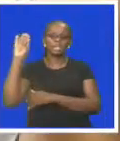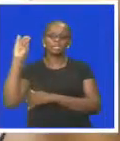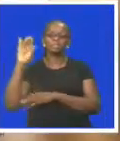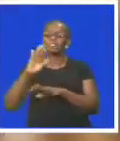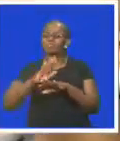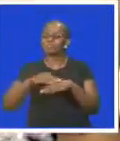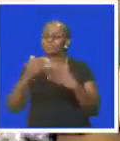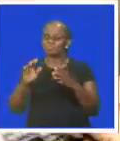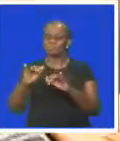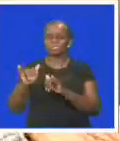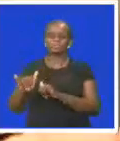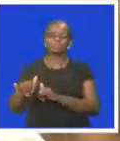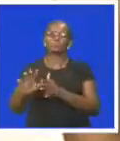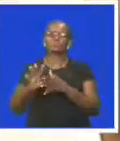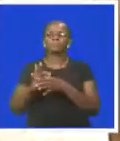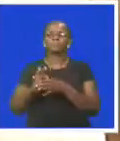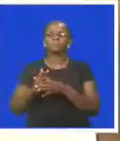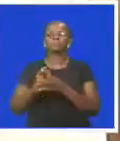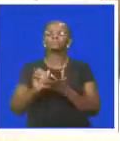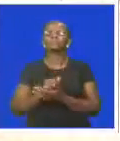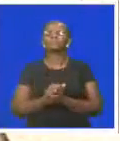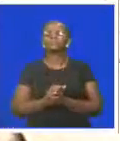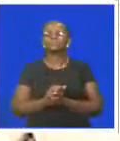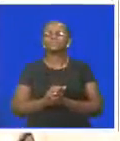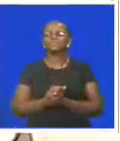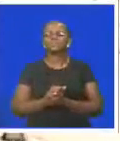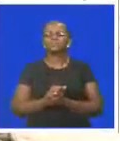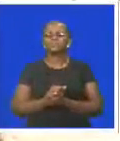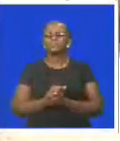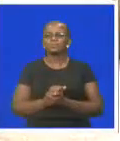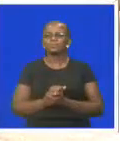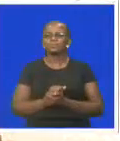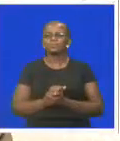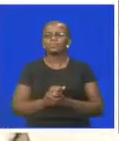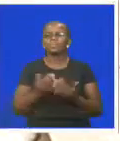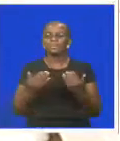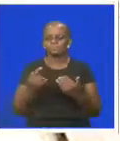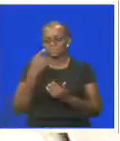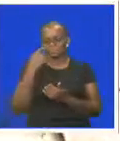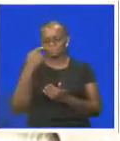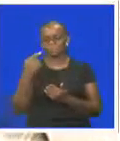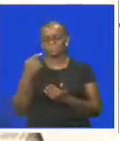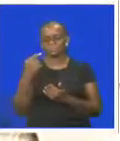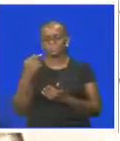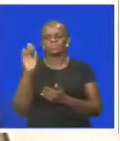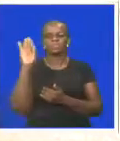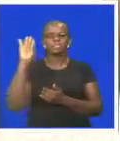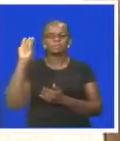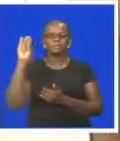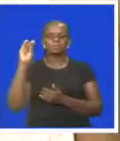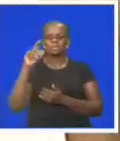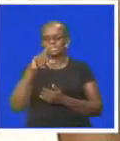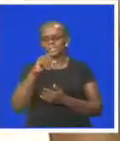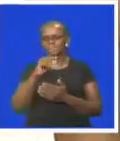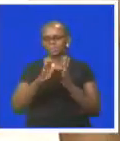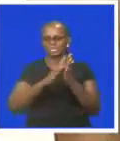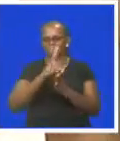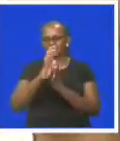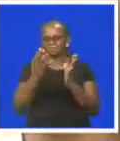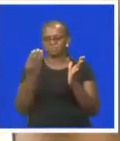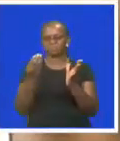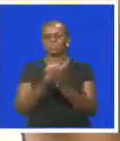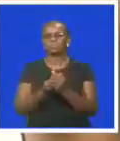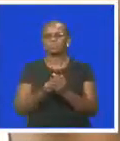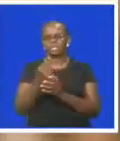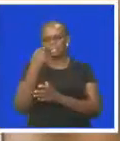forest. They live in the forest. So today, we are going to review the animals. Let us just name the animals that you see on